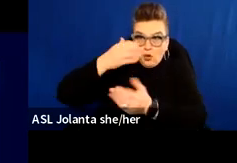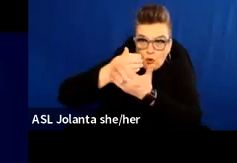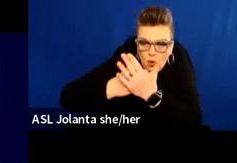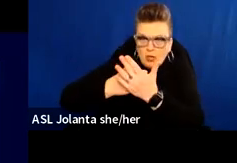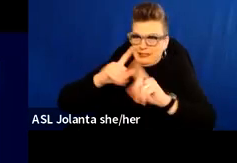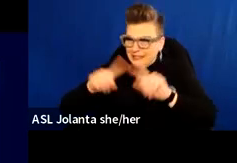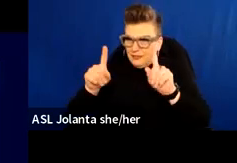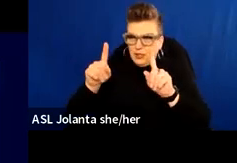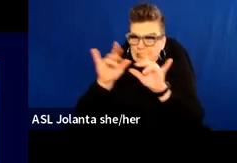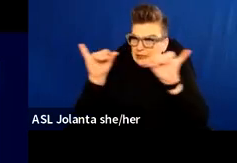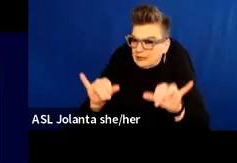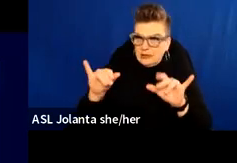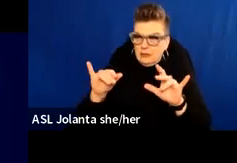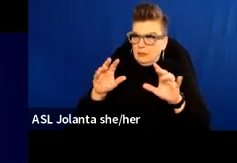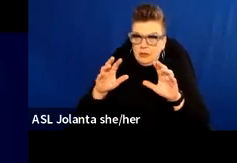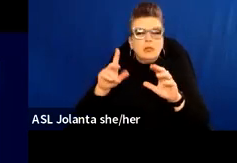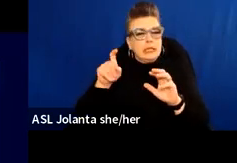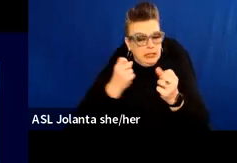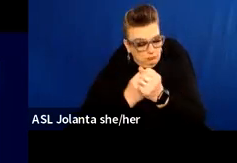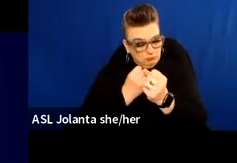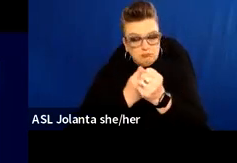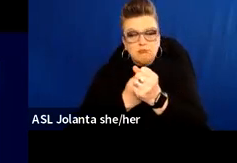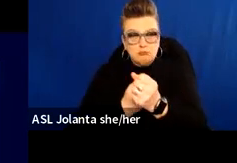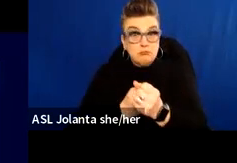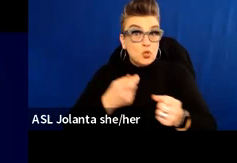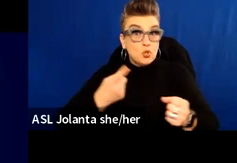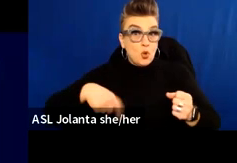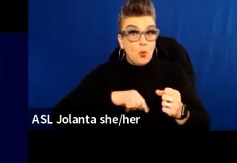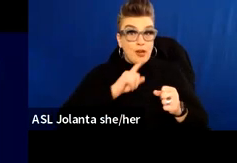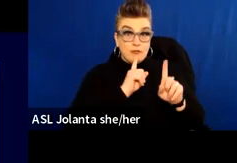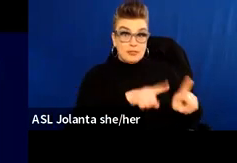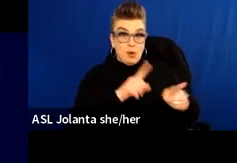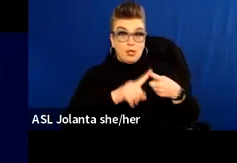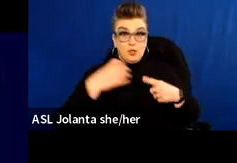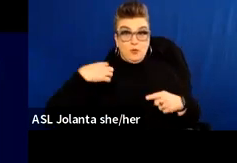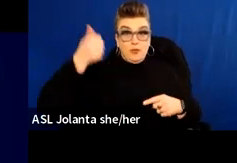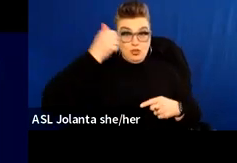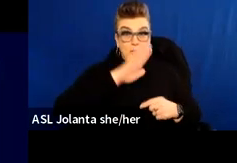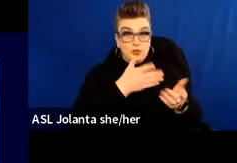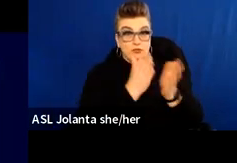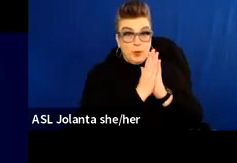have some support along the way so this is in response to what the chair was requesting